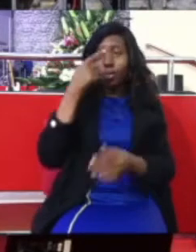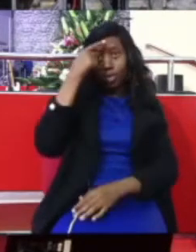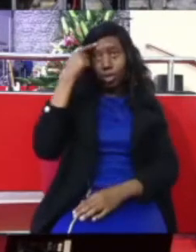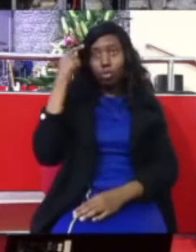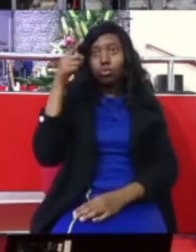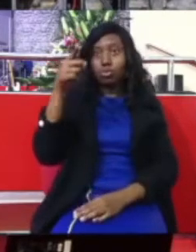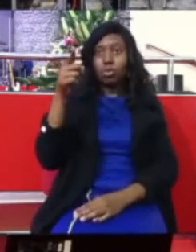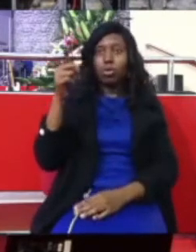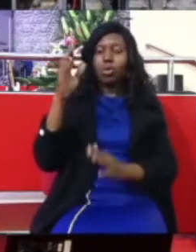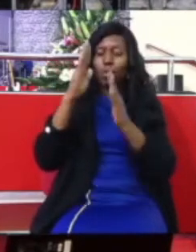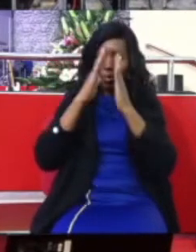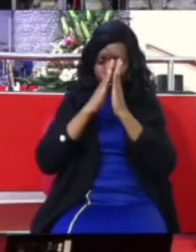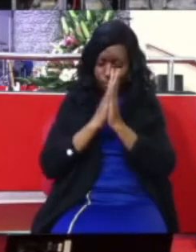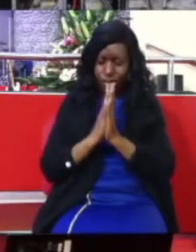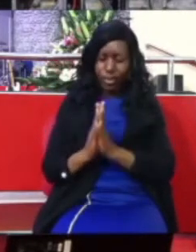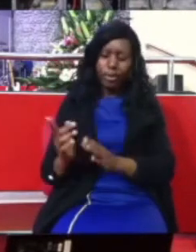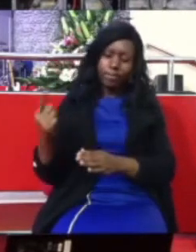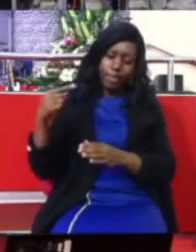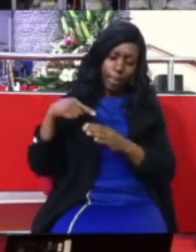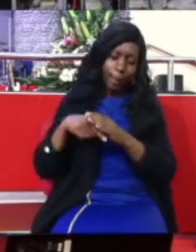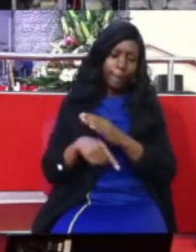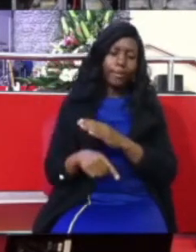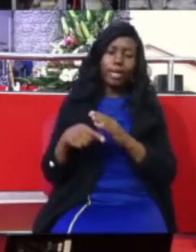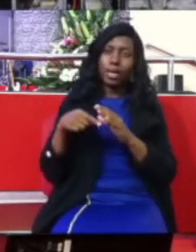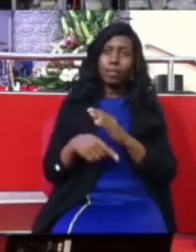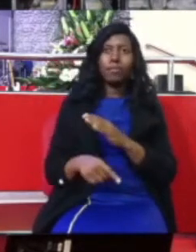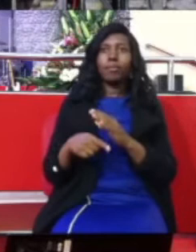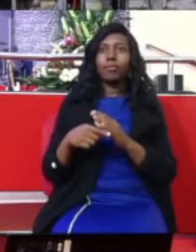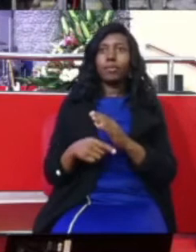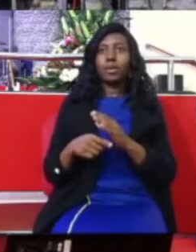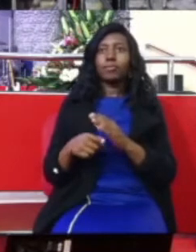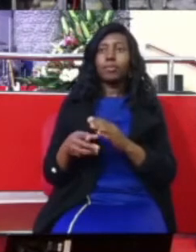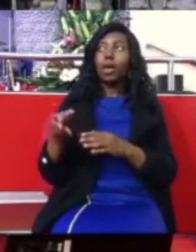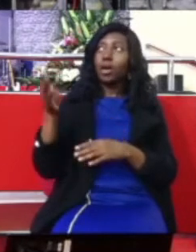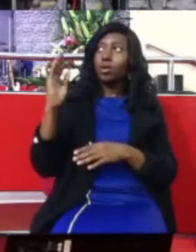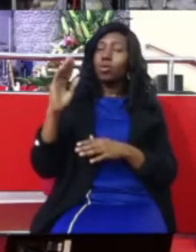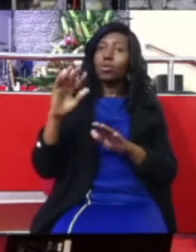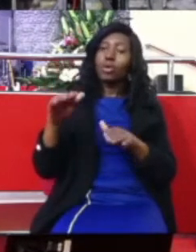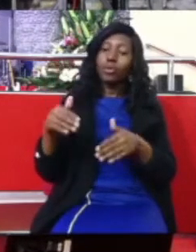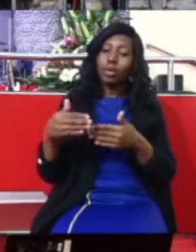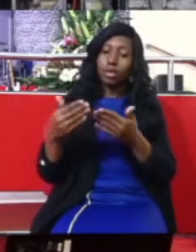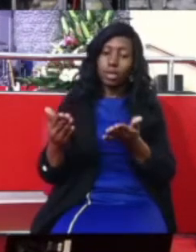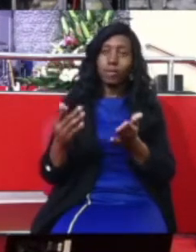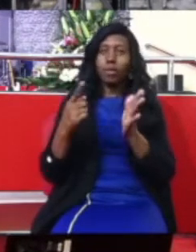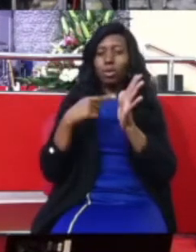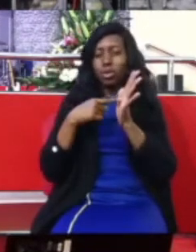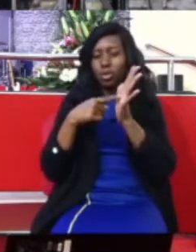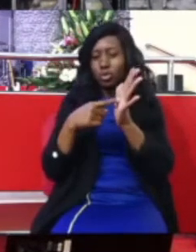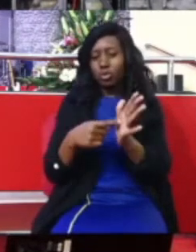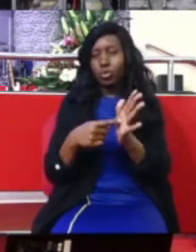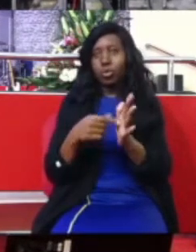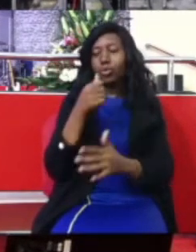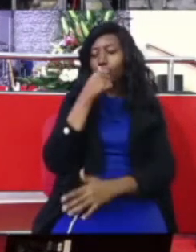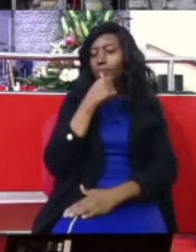to reveal to you the deep, deep secrets that he only reveals to those who are intimate to him.